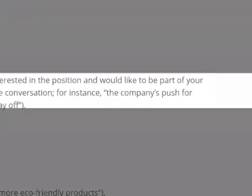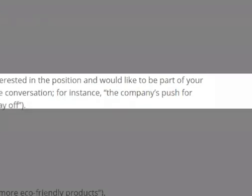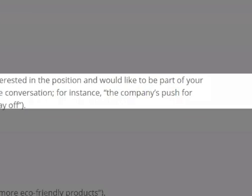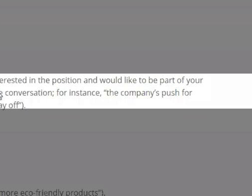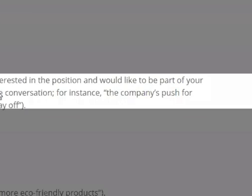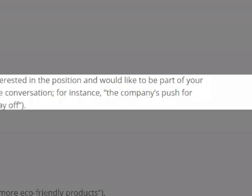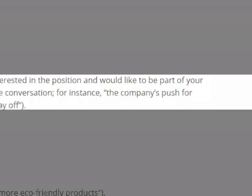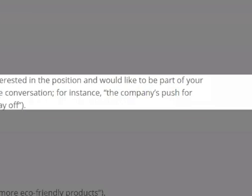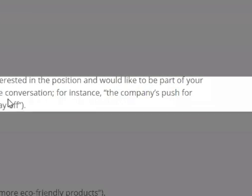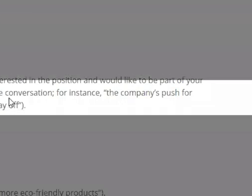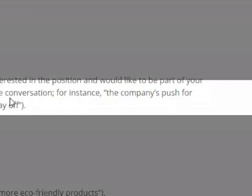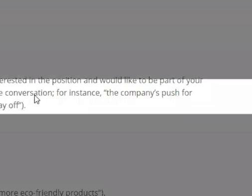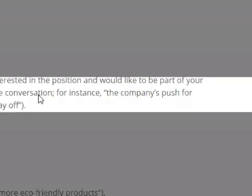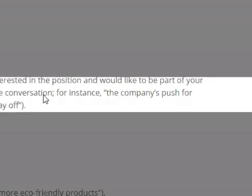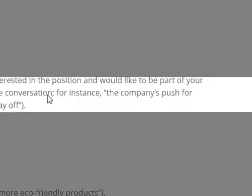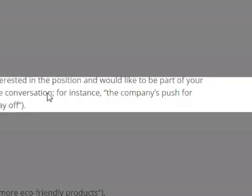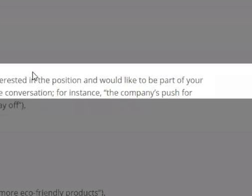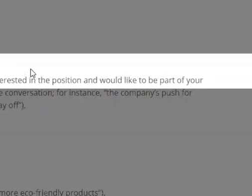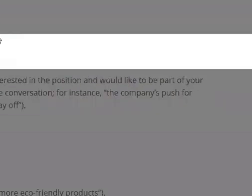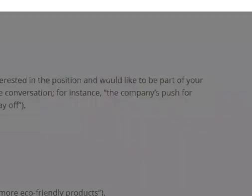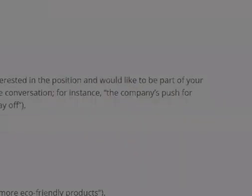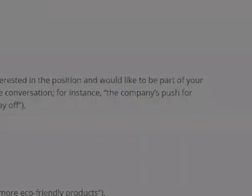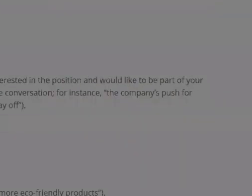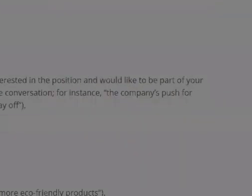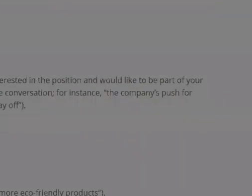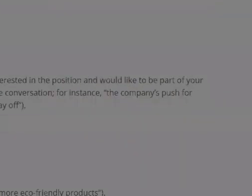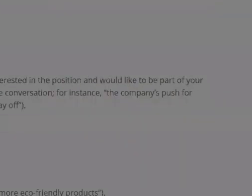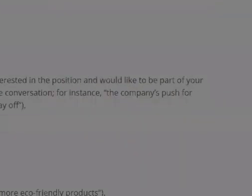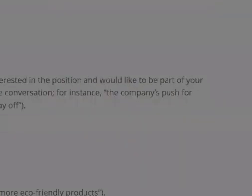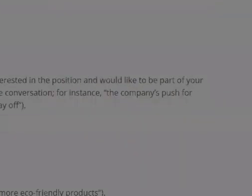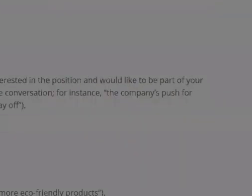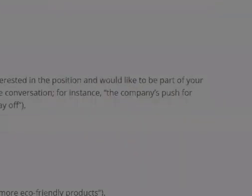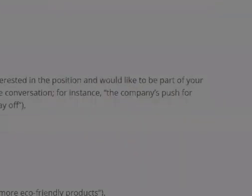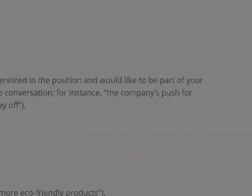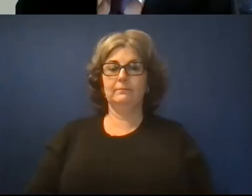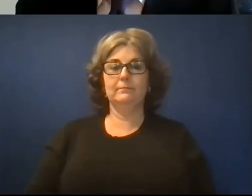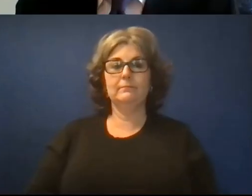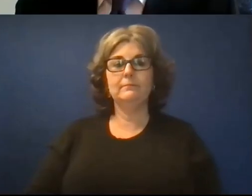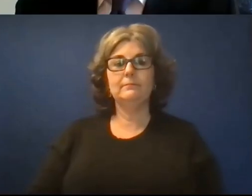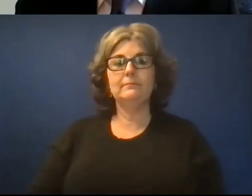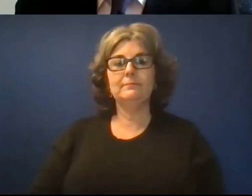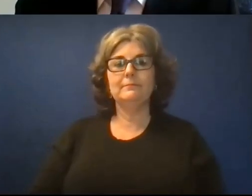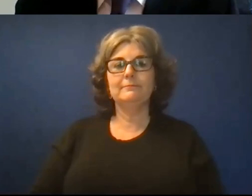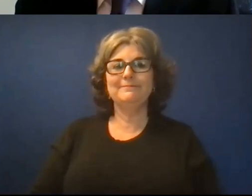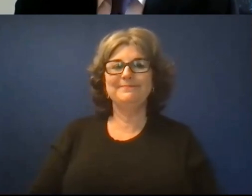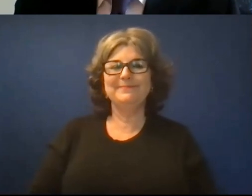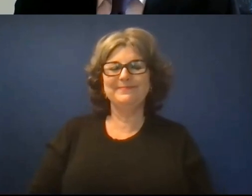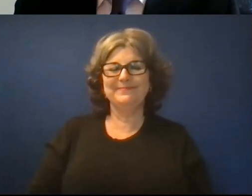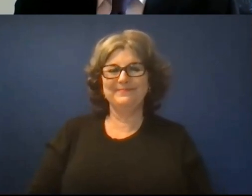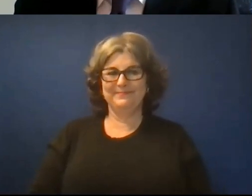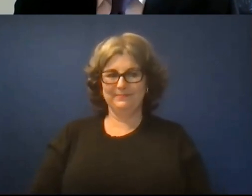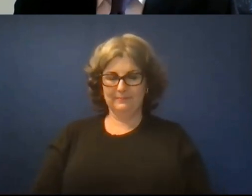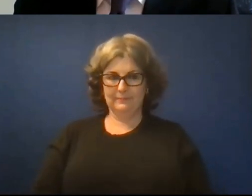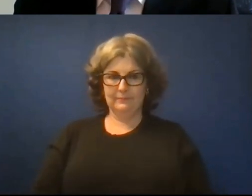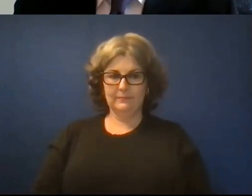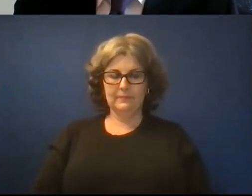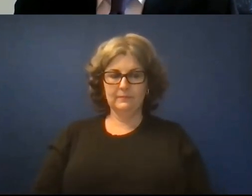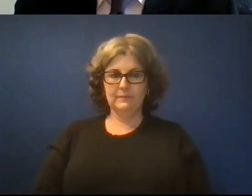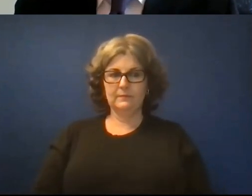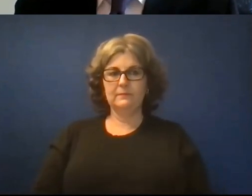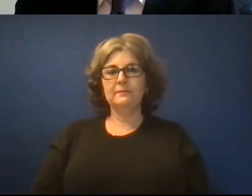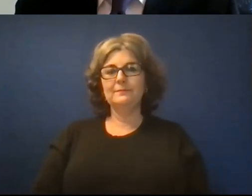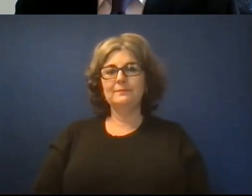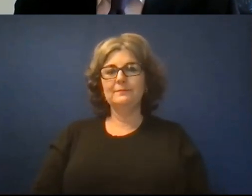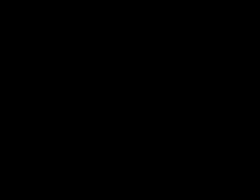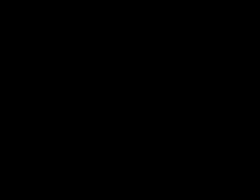reference a moment from the conversation. In this case, hold on 1 second, because I can't move my chat. Hold on. Let me get